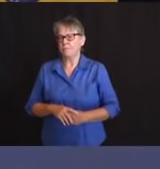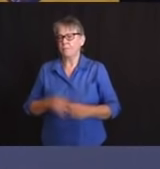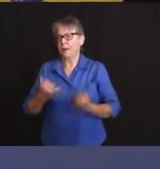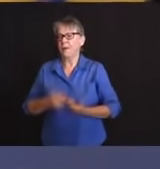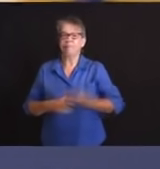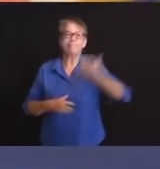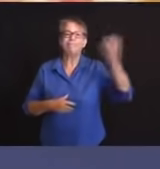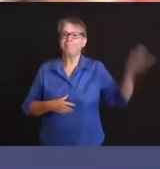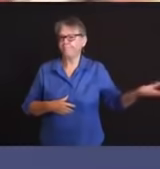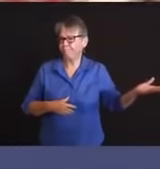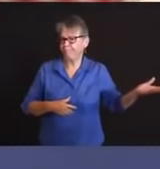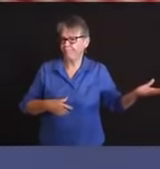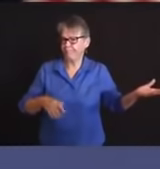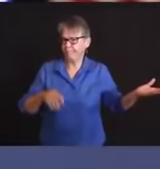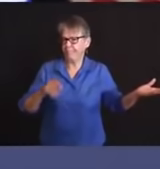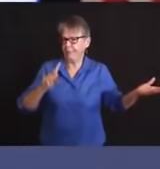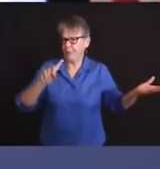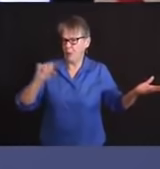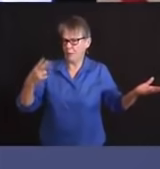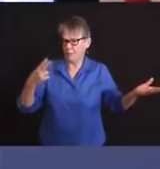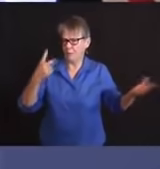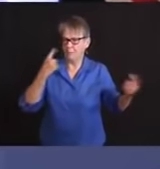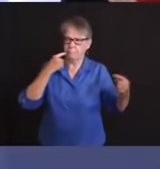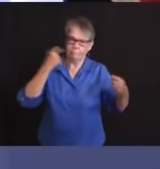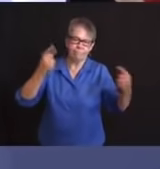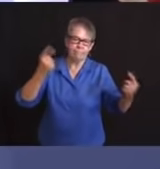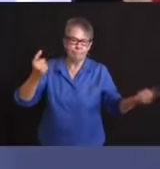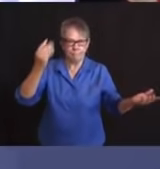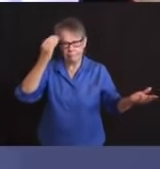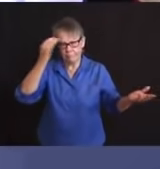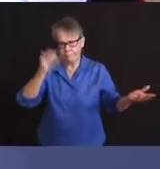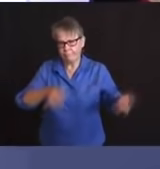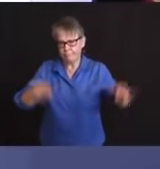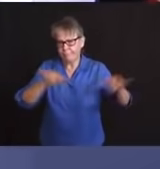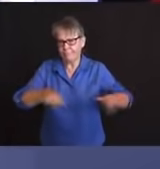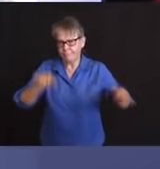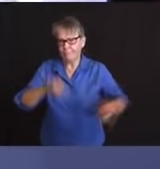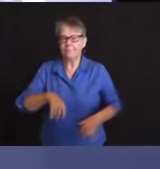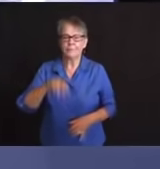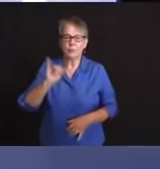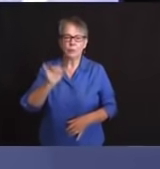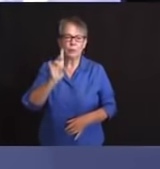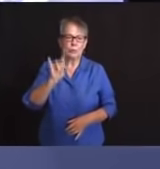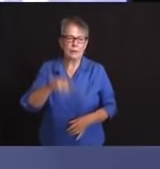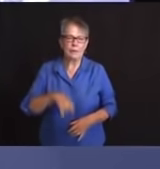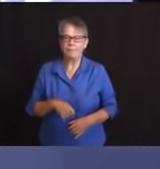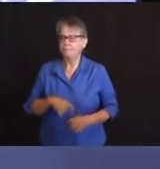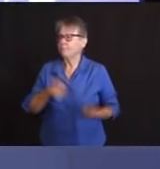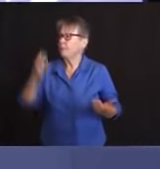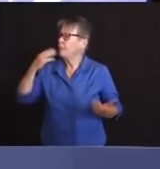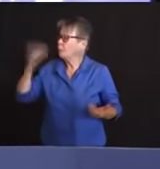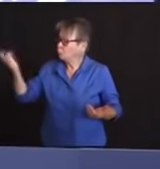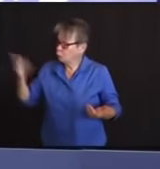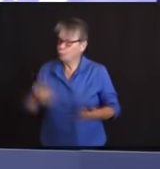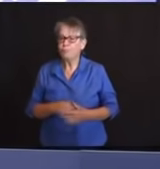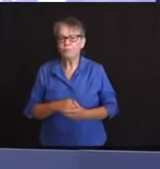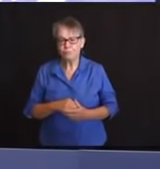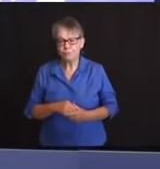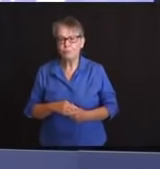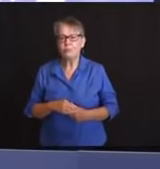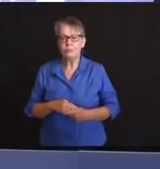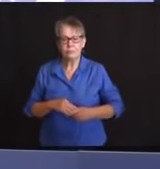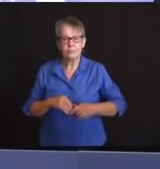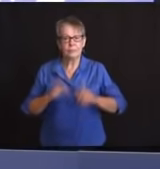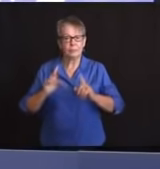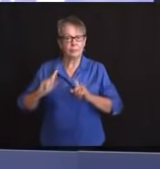Judy Persichilli. Thank you, Governor, and good afternoon. Since the beginning of the pandemic, scientific and medical